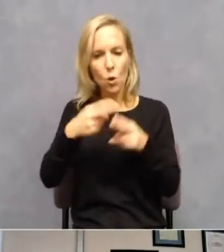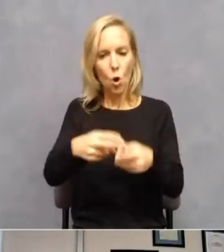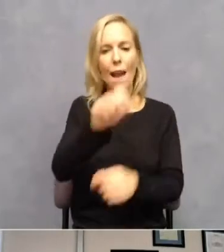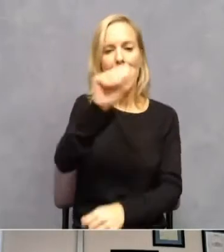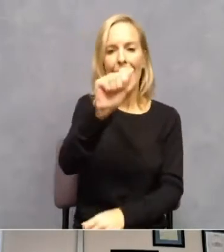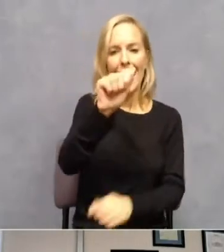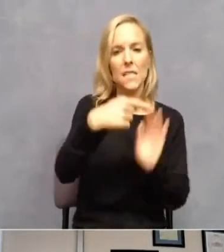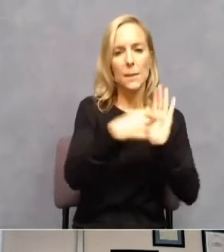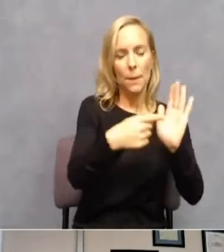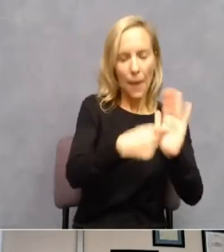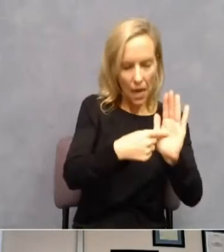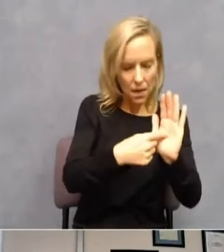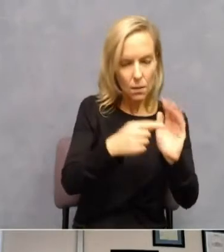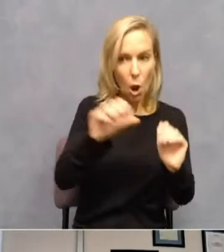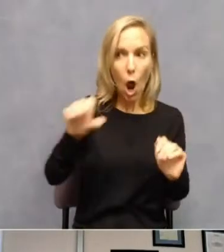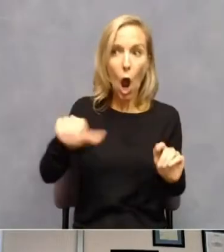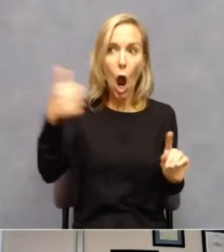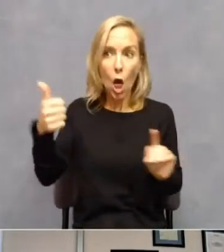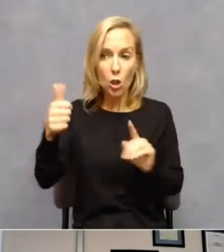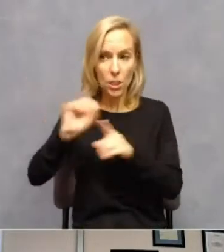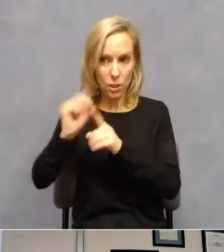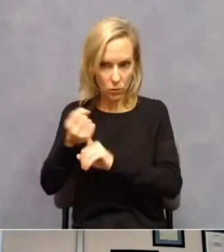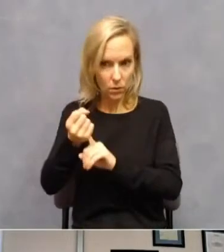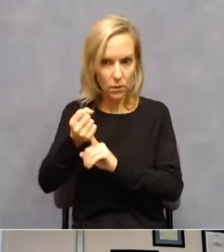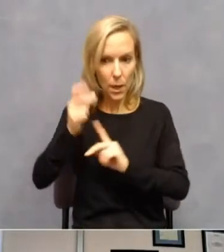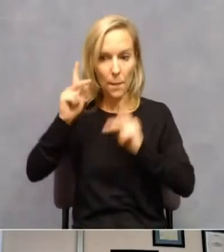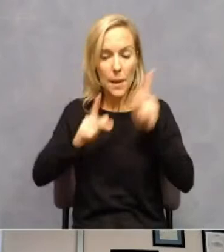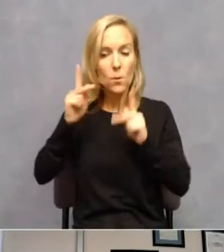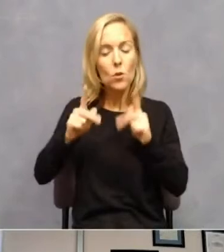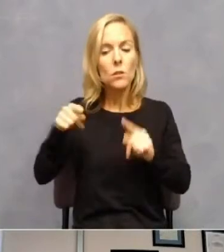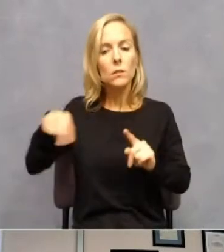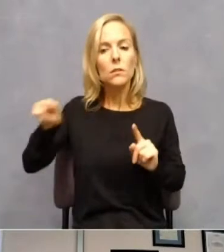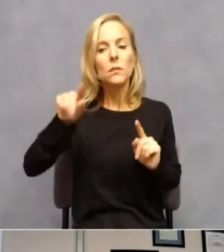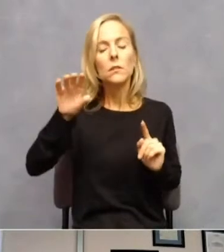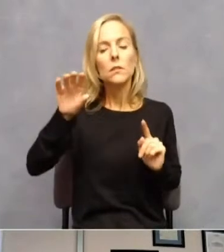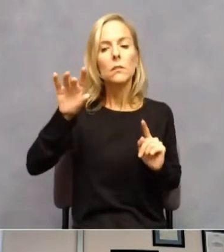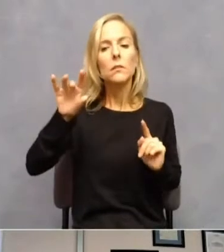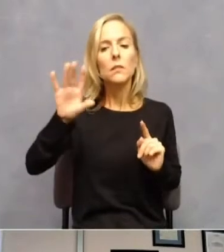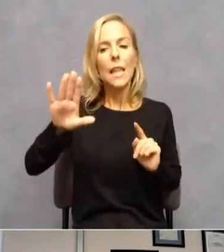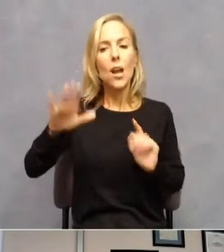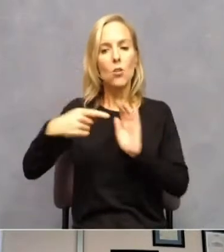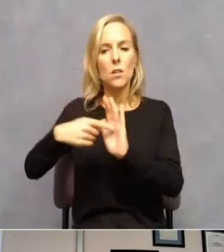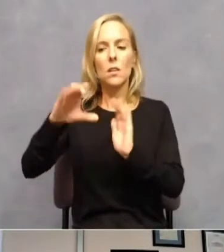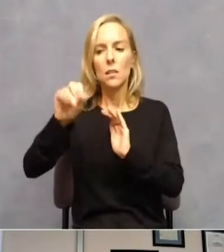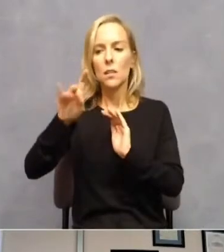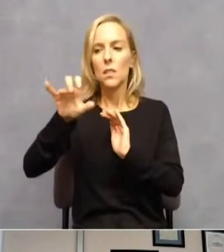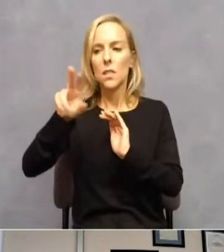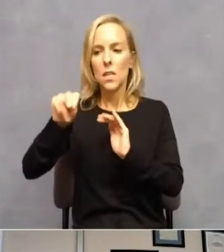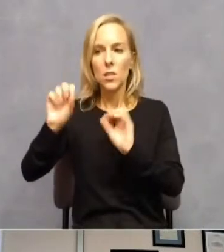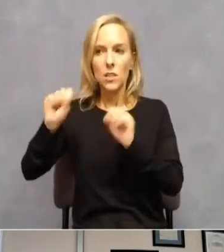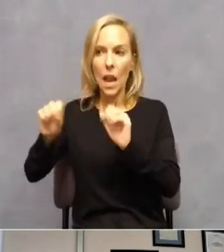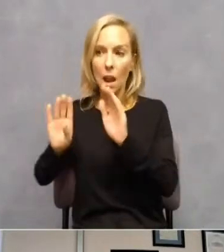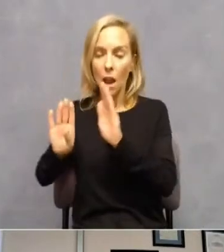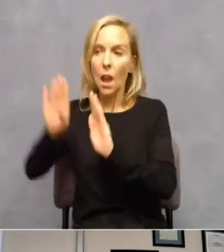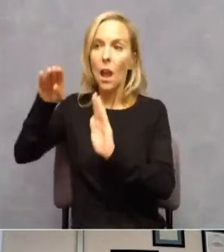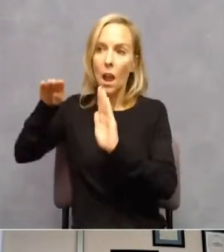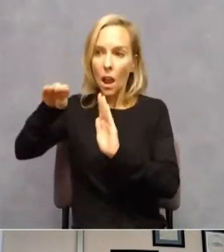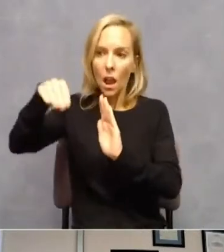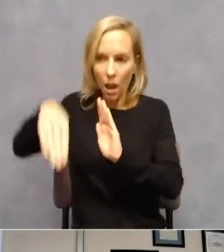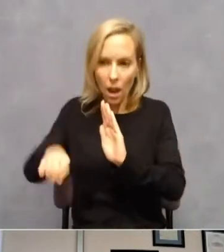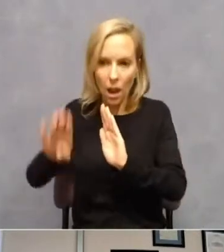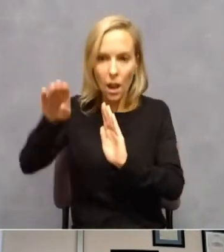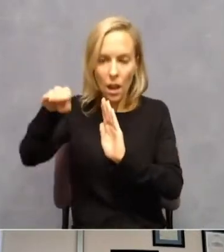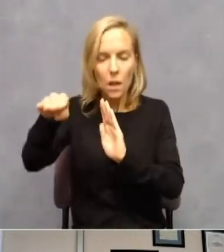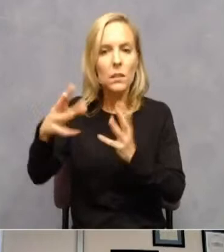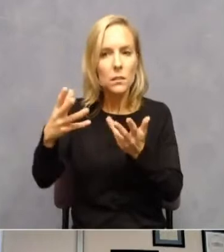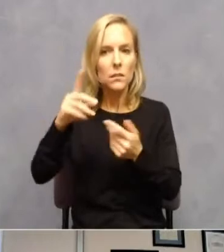have others where people's condition seems to progress, can kind of stabilize, and then we've talked sometimes about day